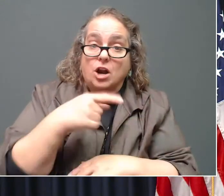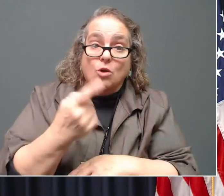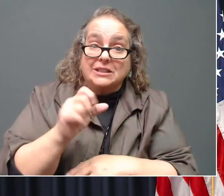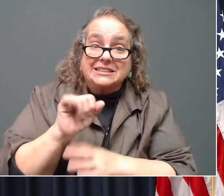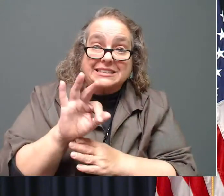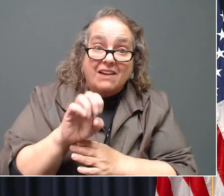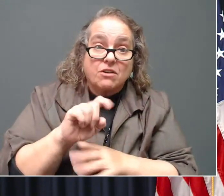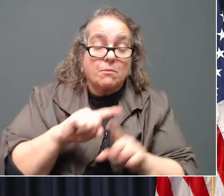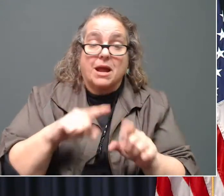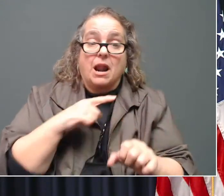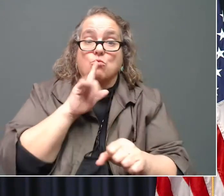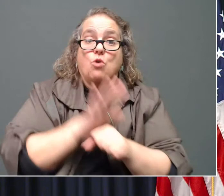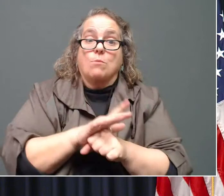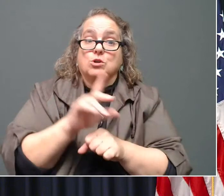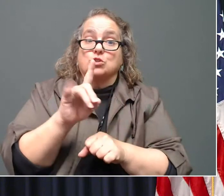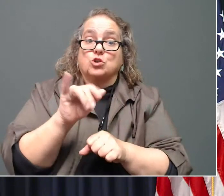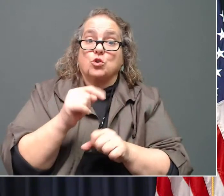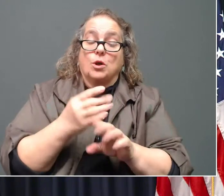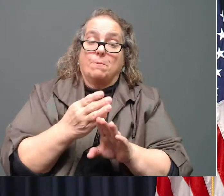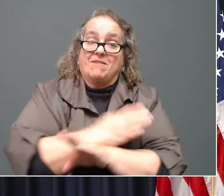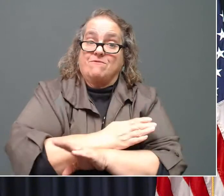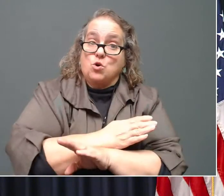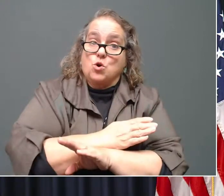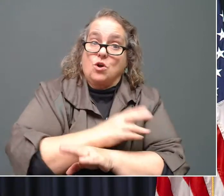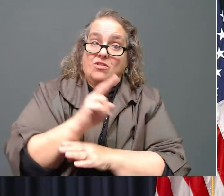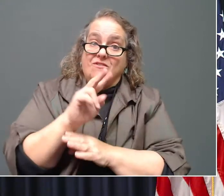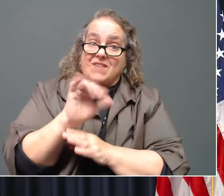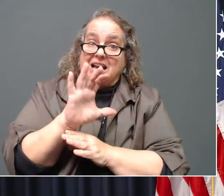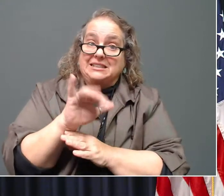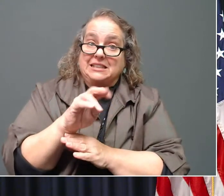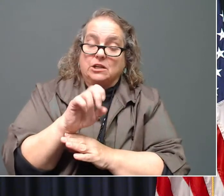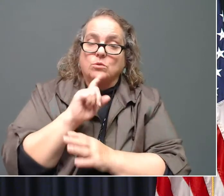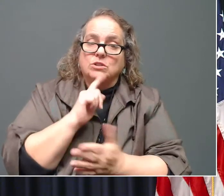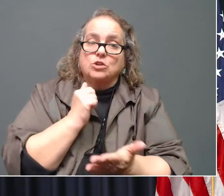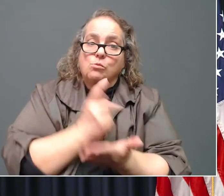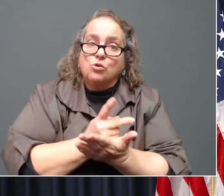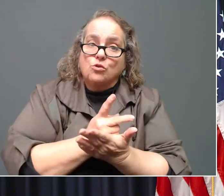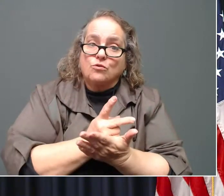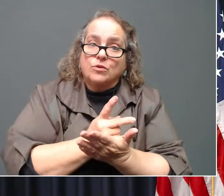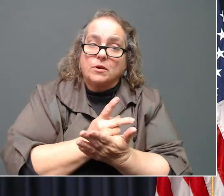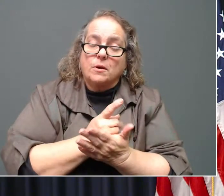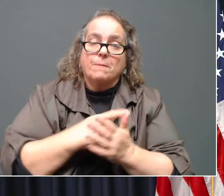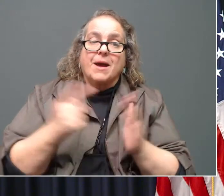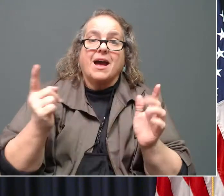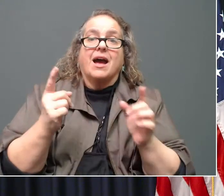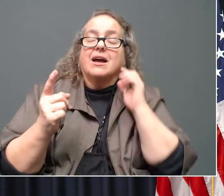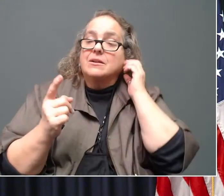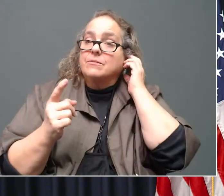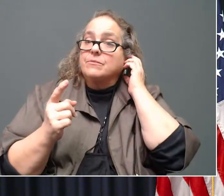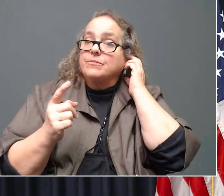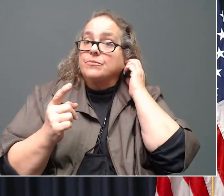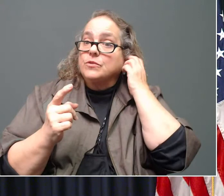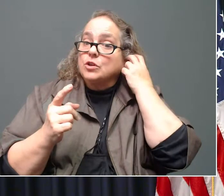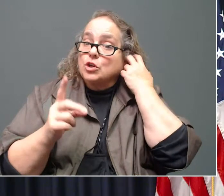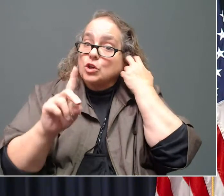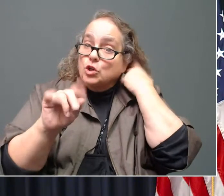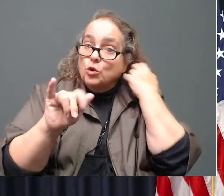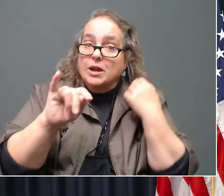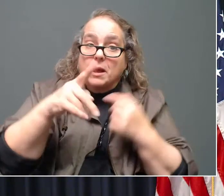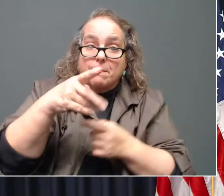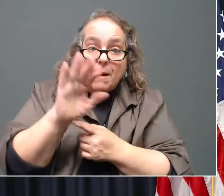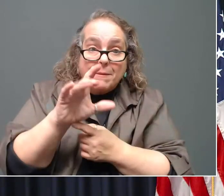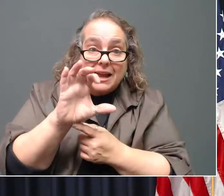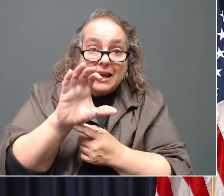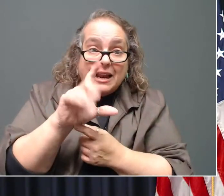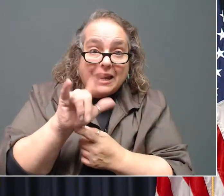do it before the vaccines were even approved. But doing that publicly serves a purpose to